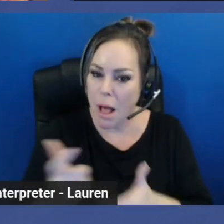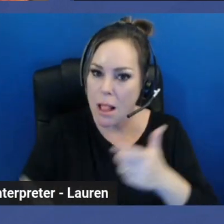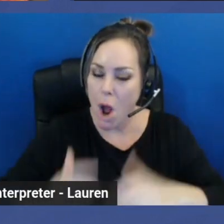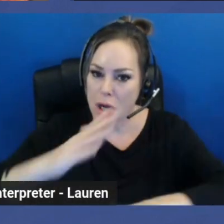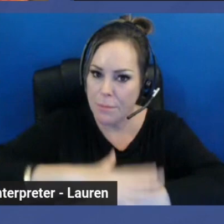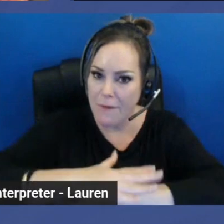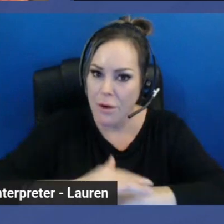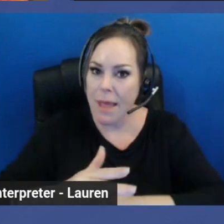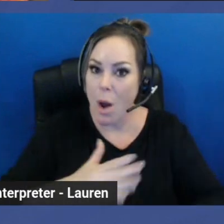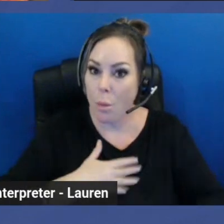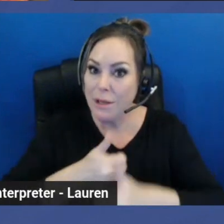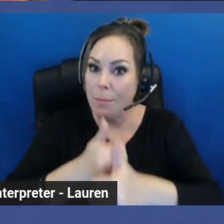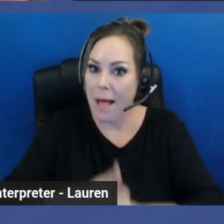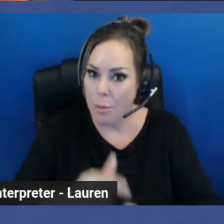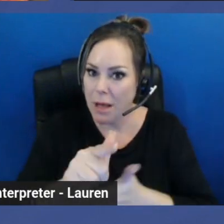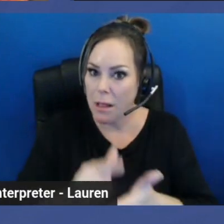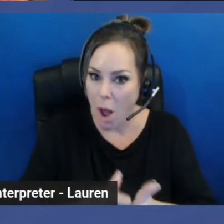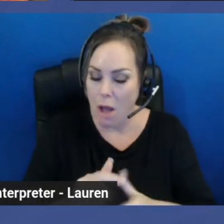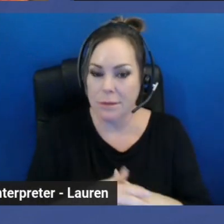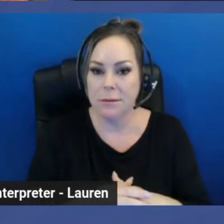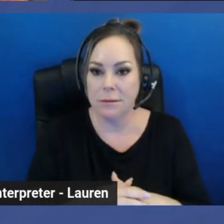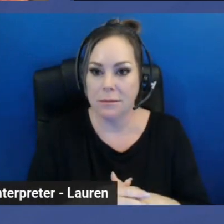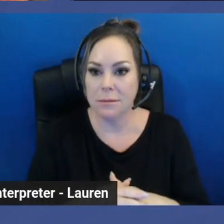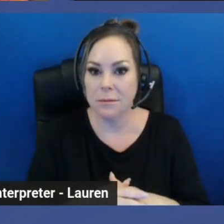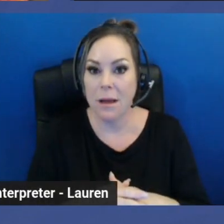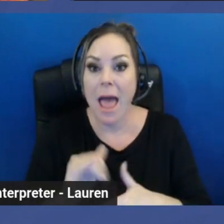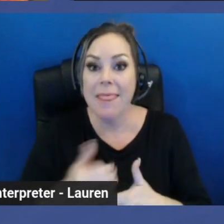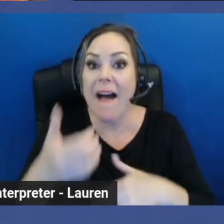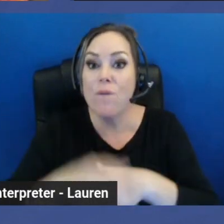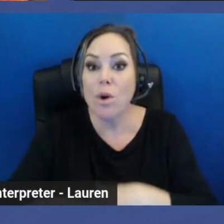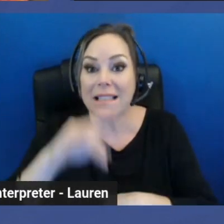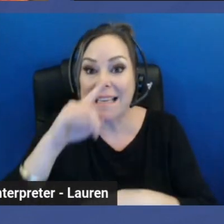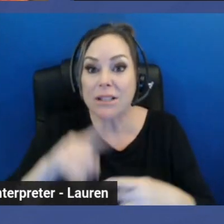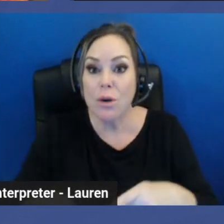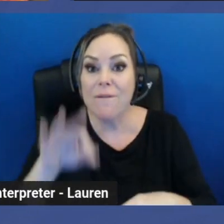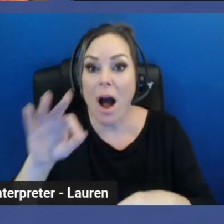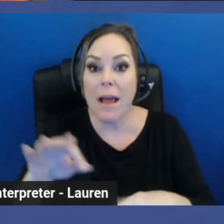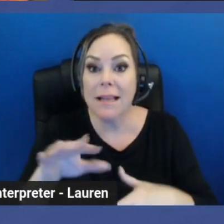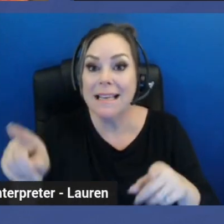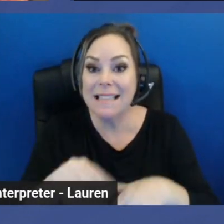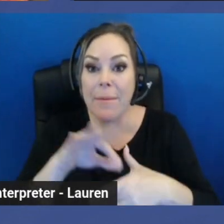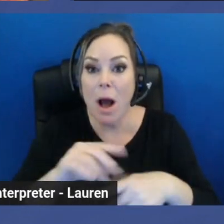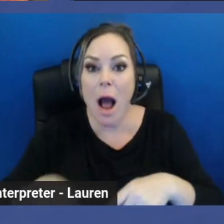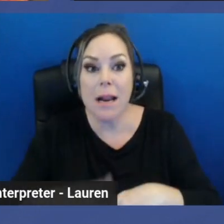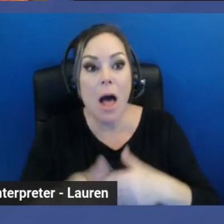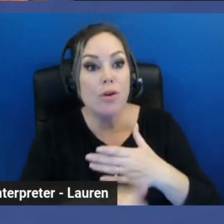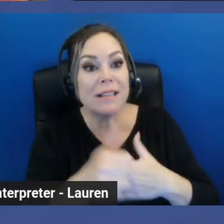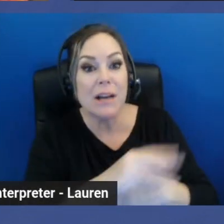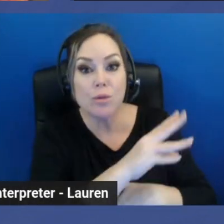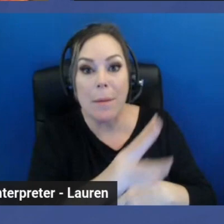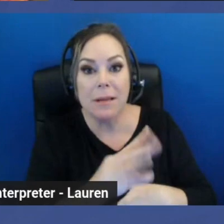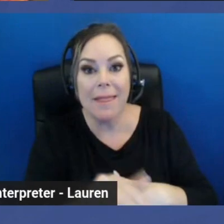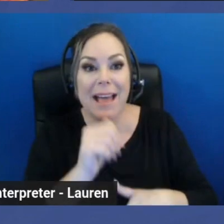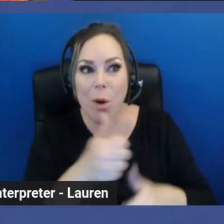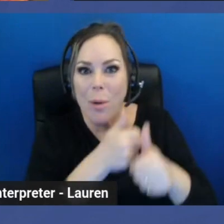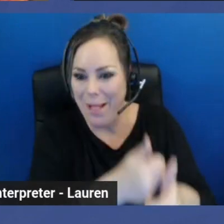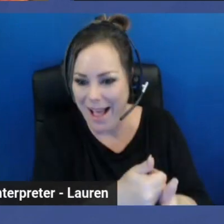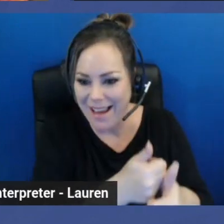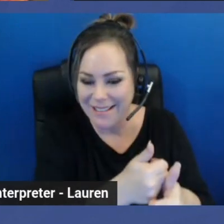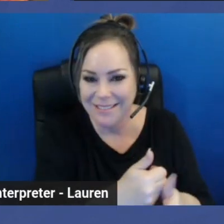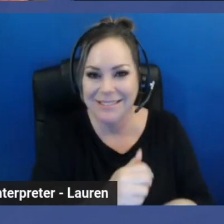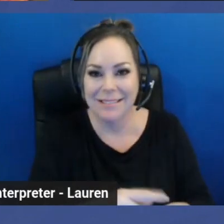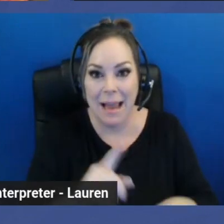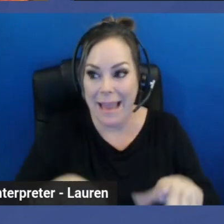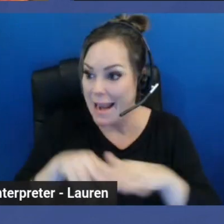to comply with the laws, and forcing them to find the content on dangerous sites, dangerous parts of the internet, because they